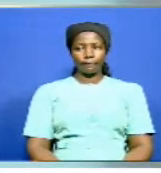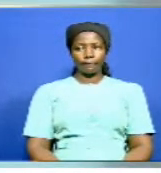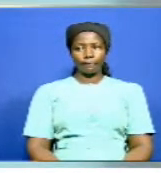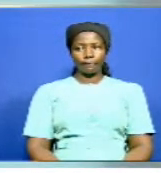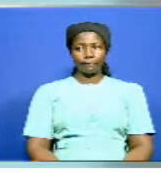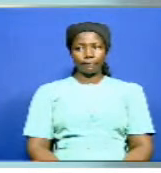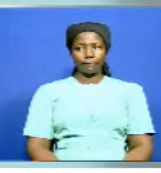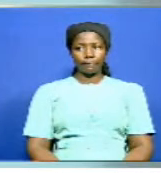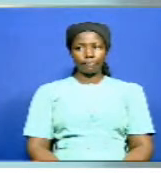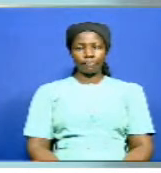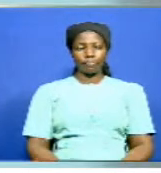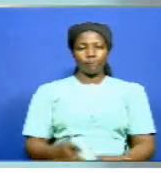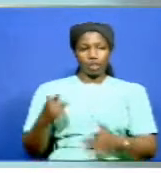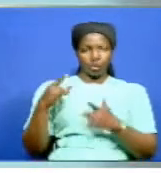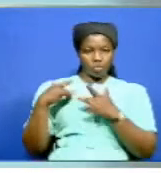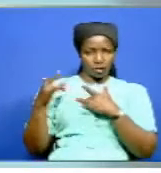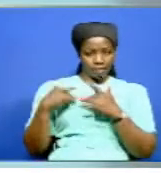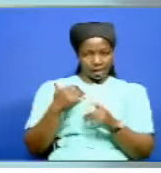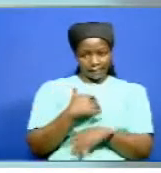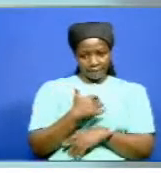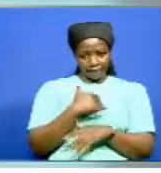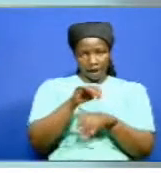There will be a concern really regarding